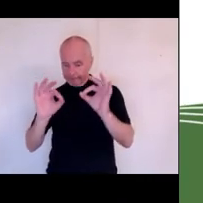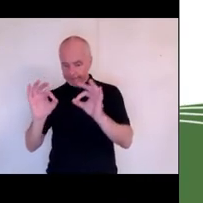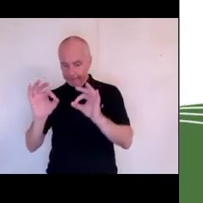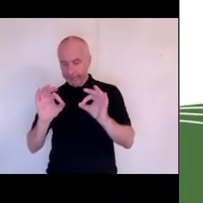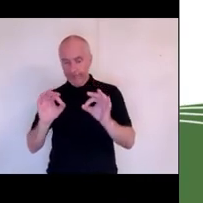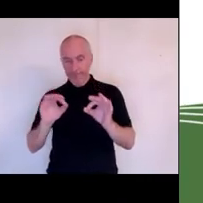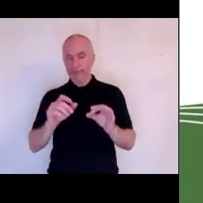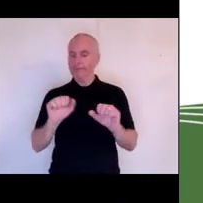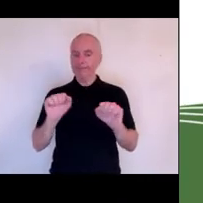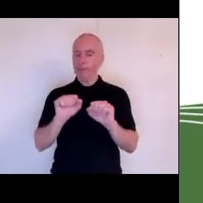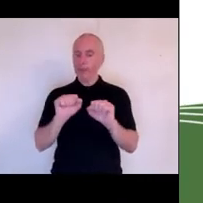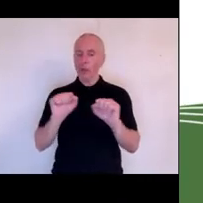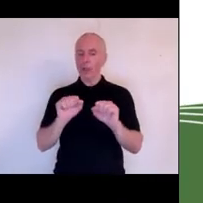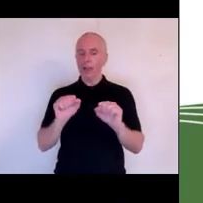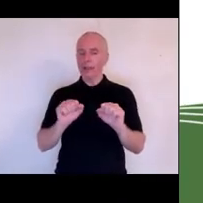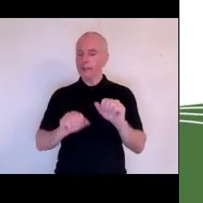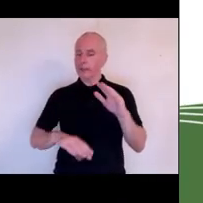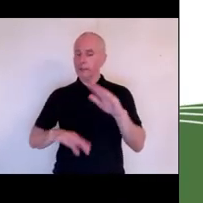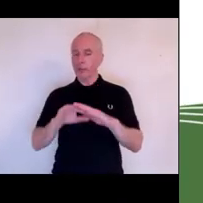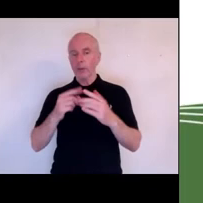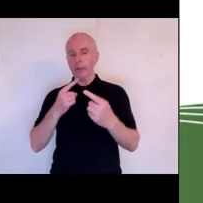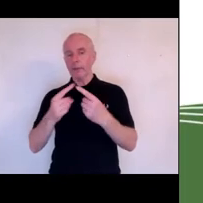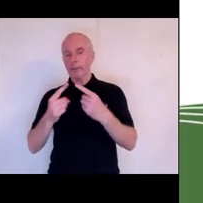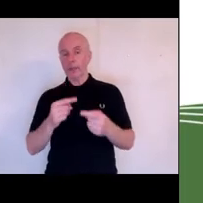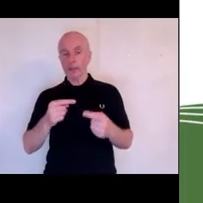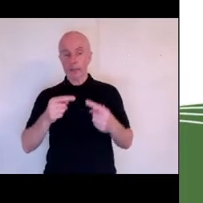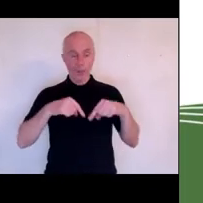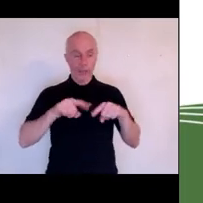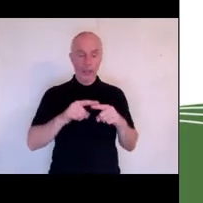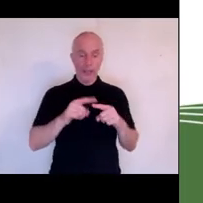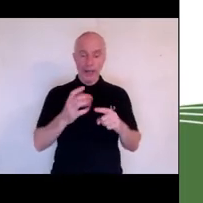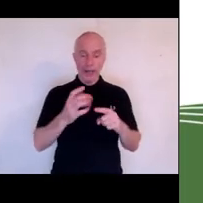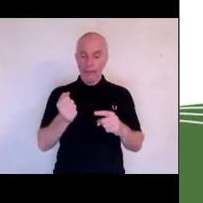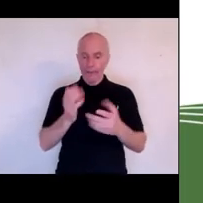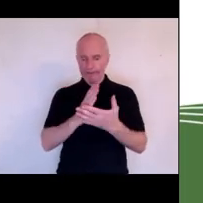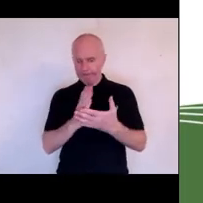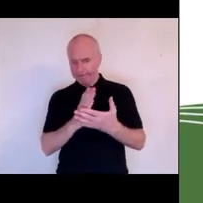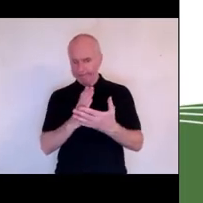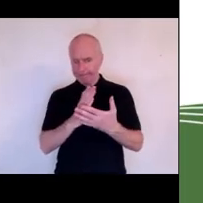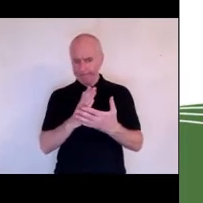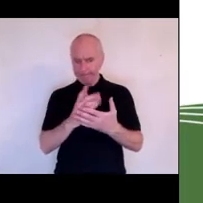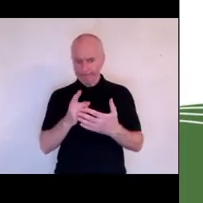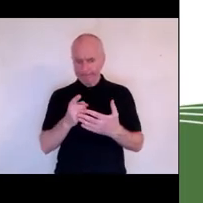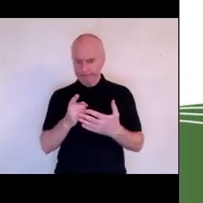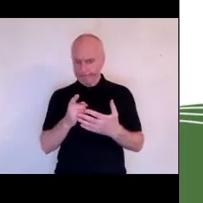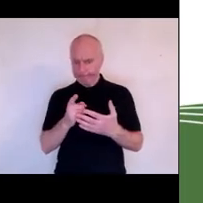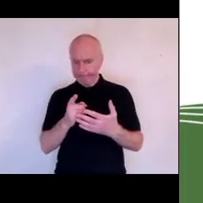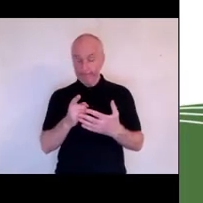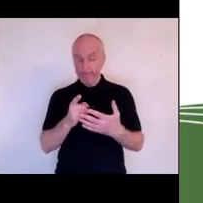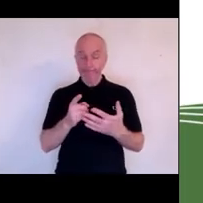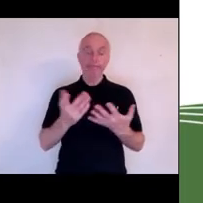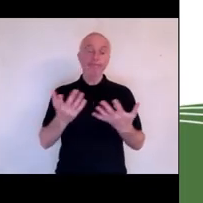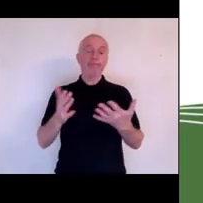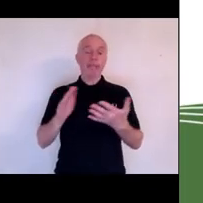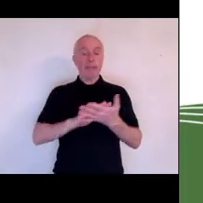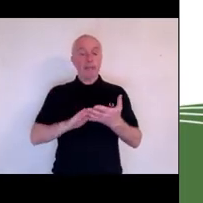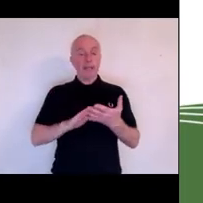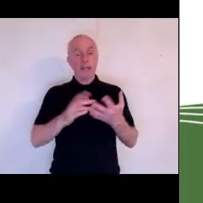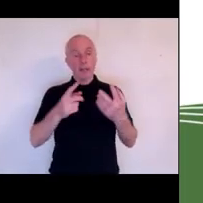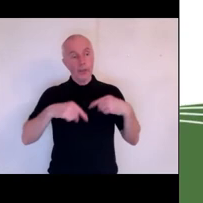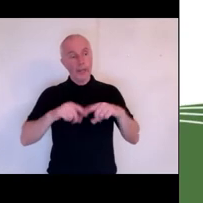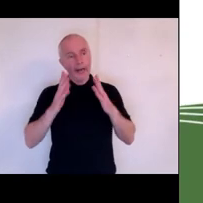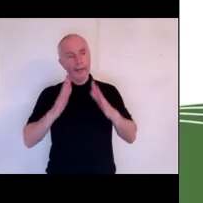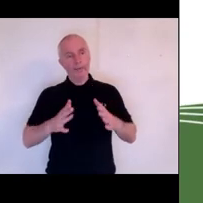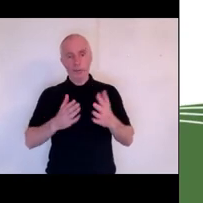uncertainties on that nuclear data that are greater. So what we have to do is we have to keep going through this process as we start